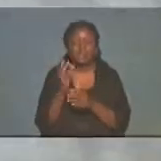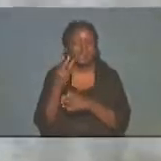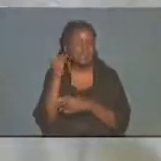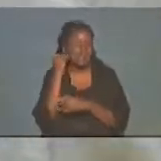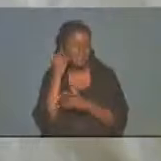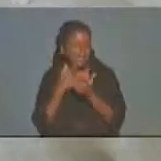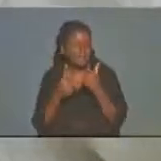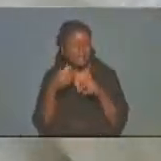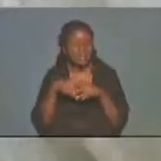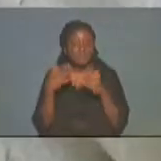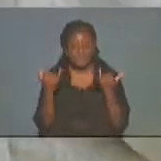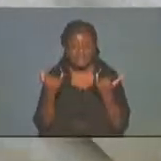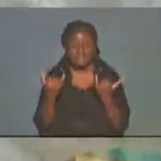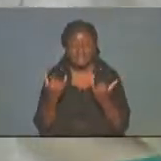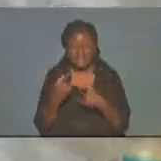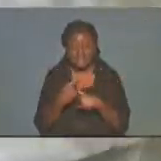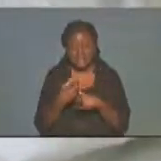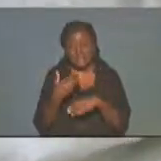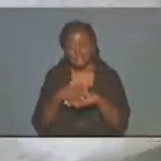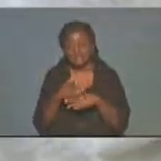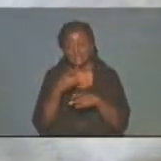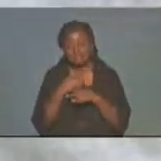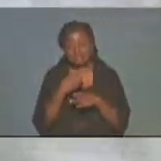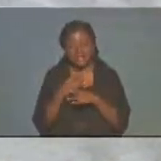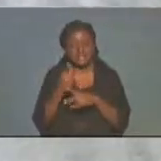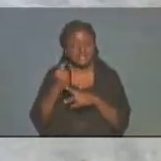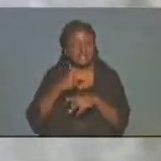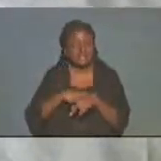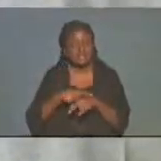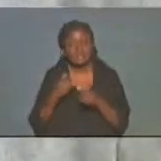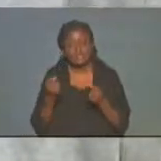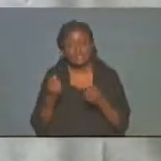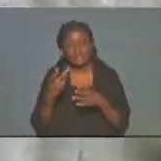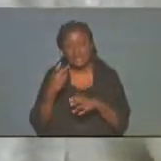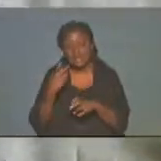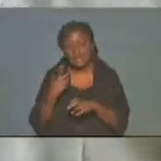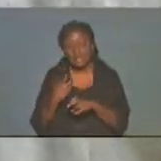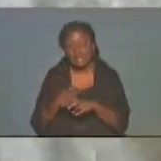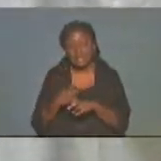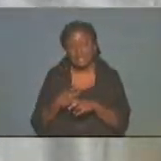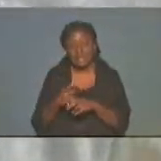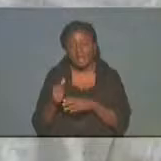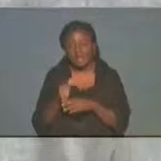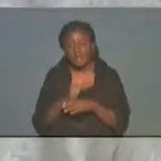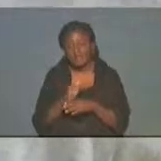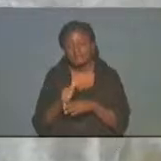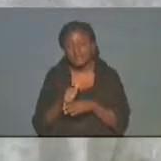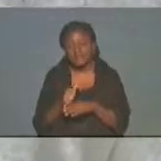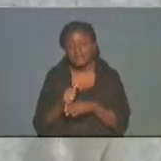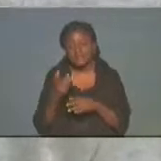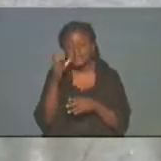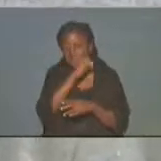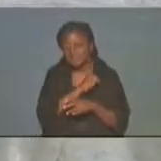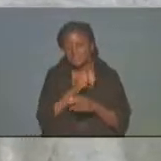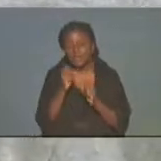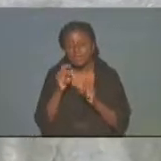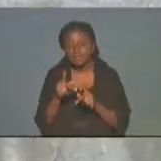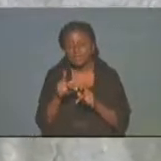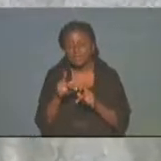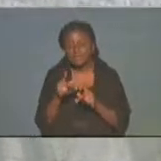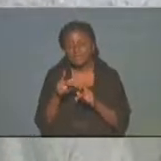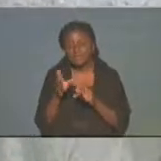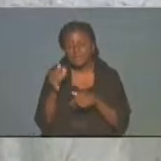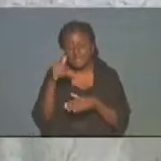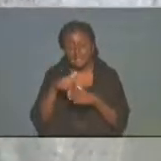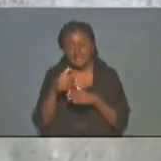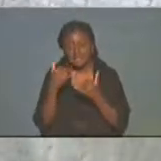out today, after the regular season, we had a bunch of hard practices because we missed on a good opportunity of making the playoff. Our guys know we fell short, so